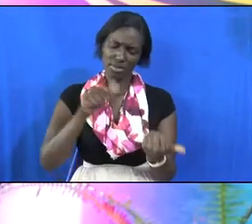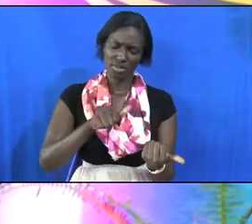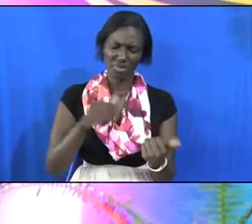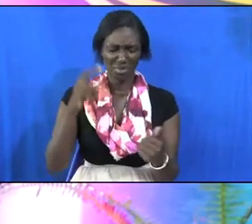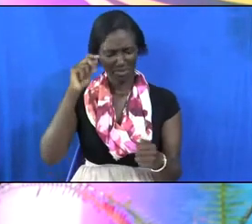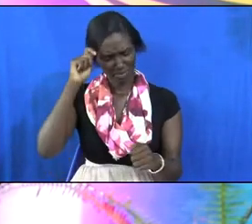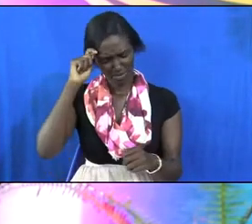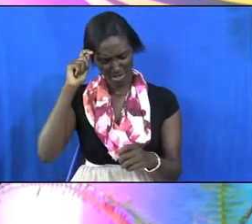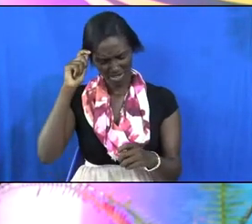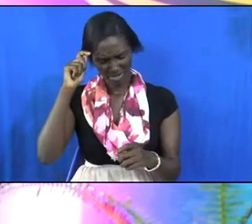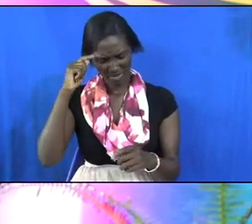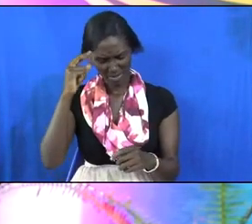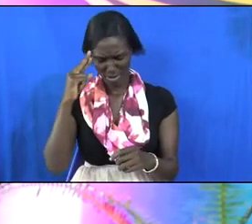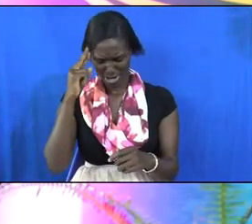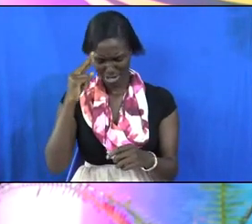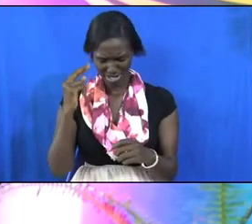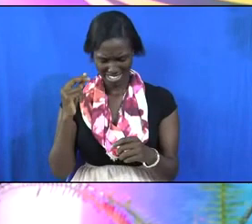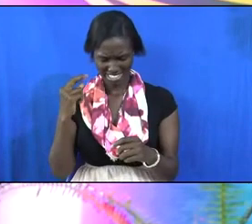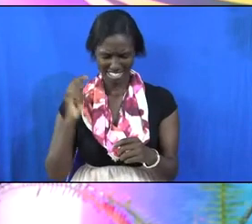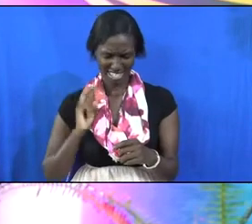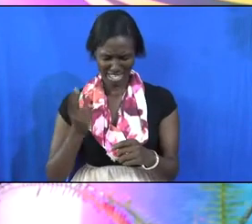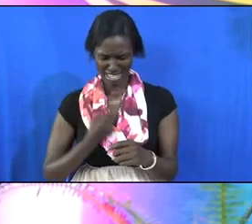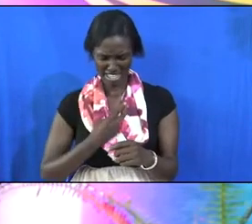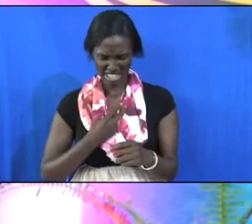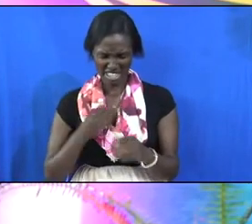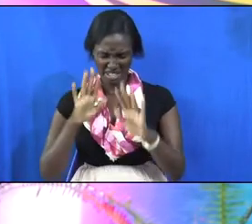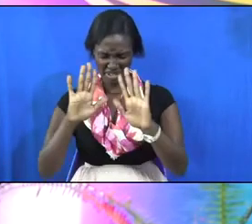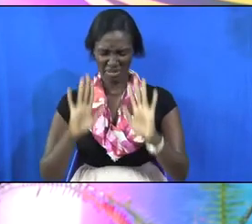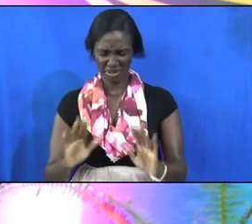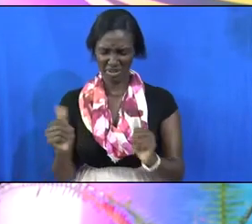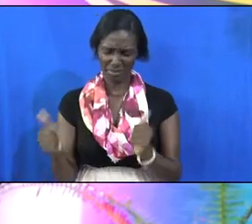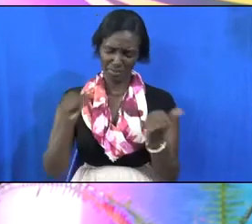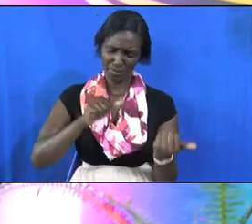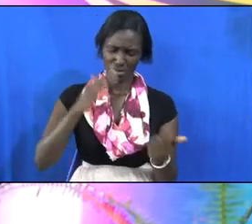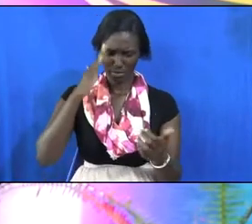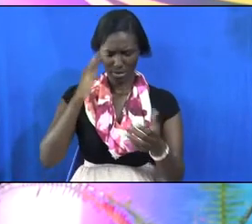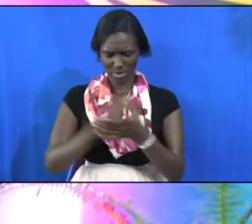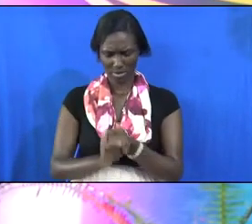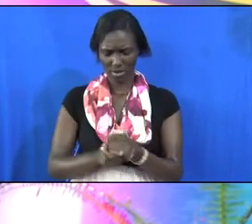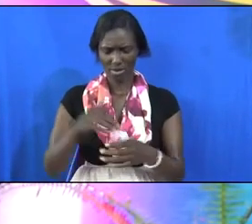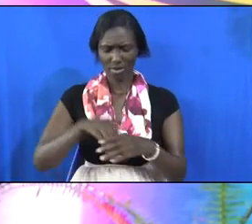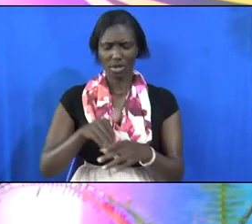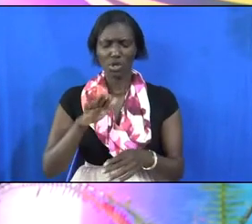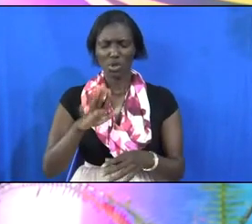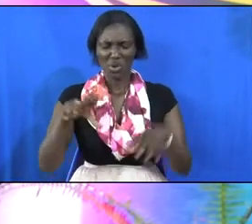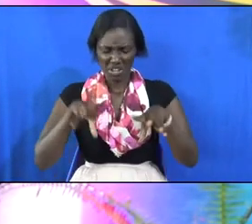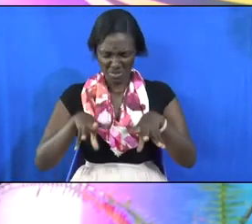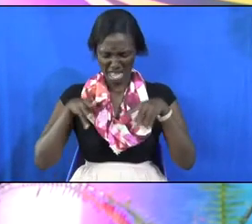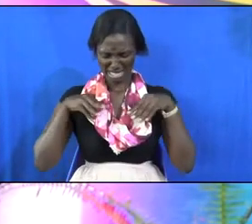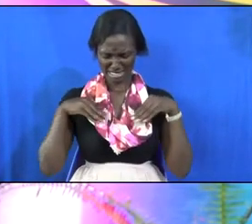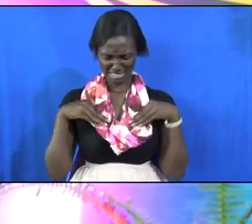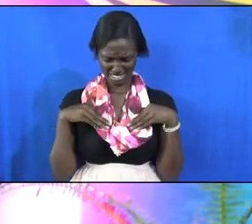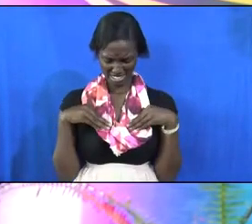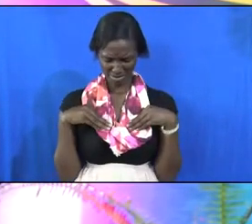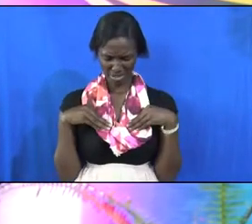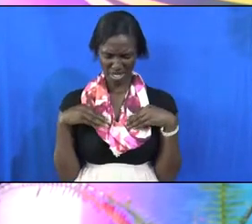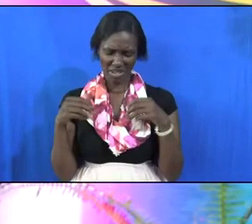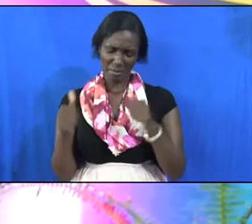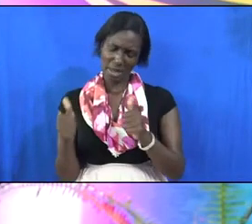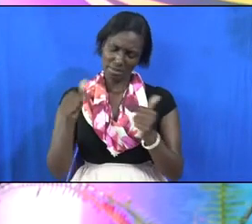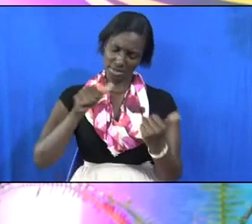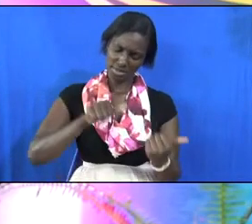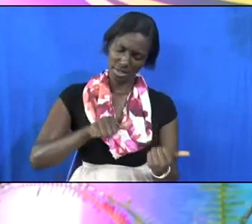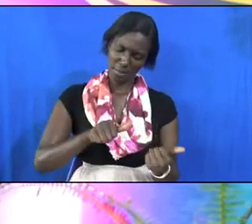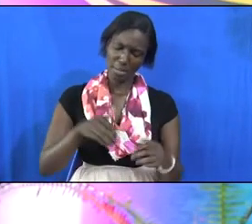how important it is to get baptized, that we need to believe in you and to accept to be